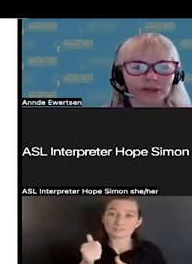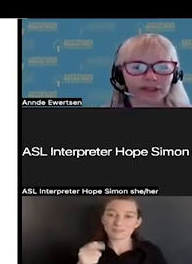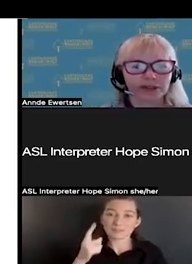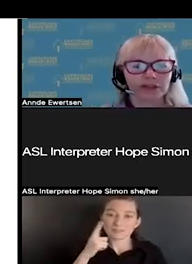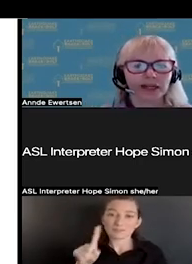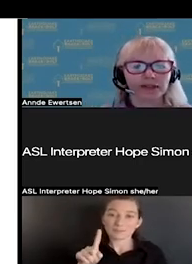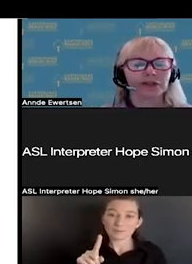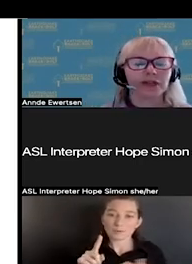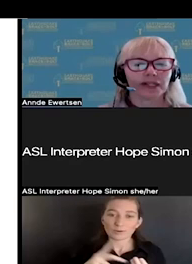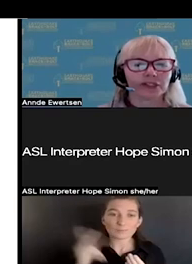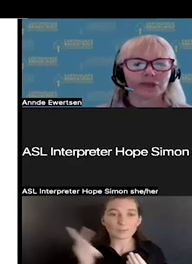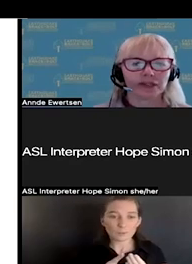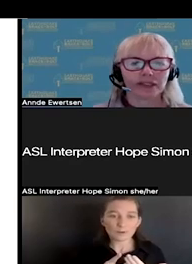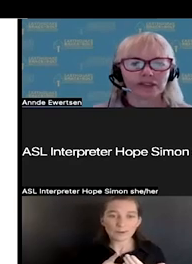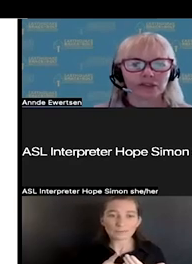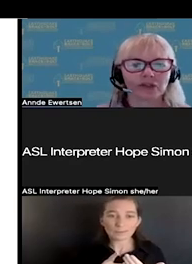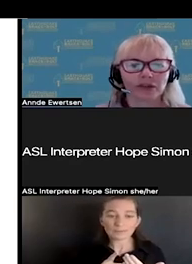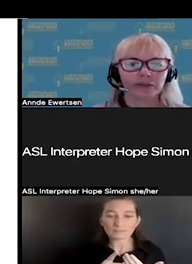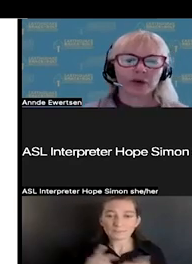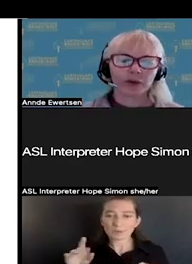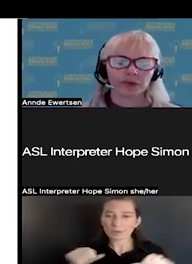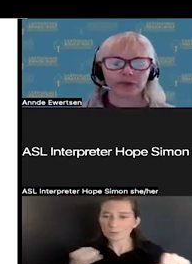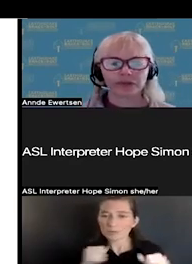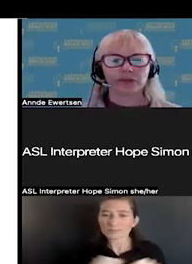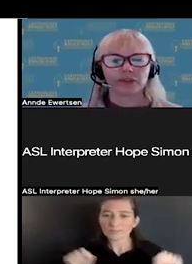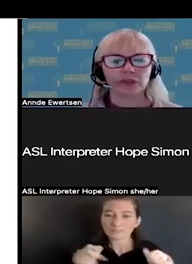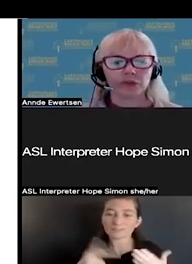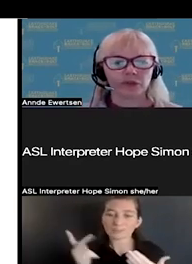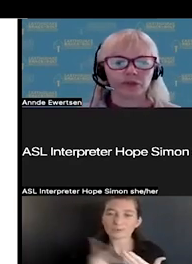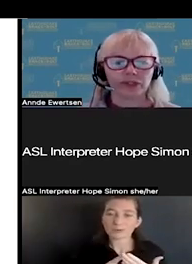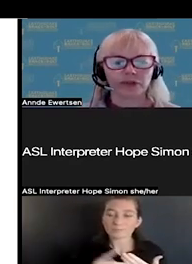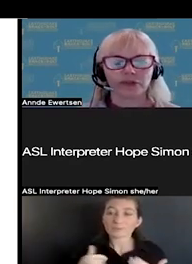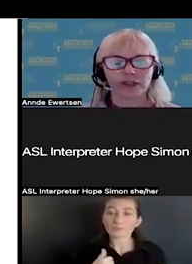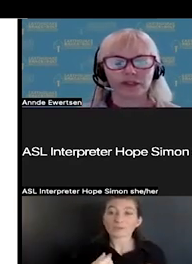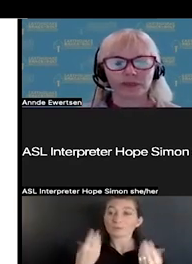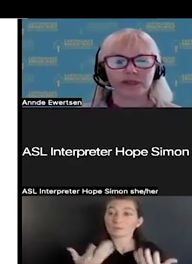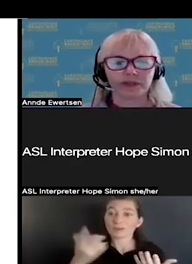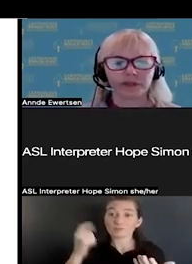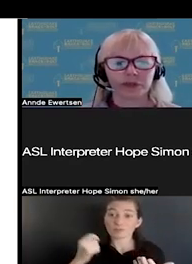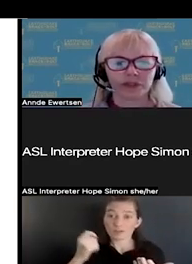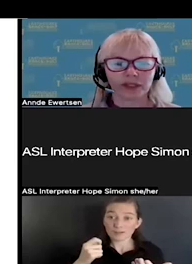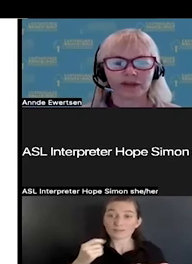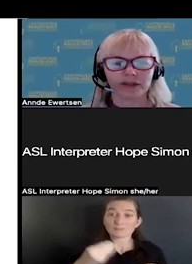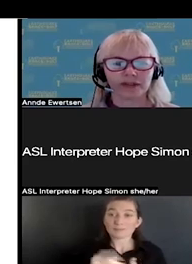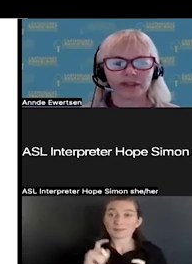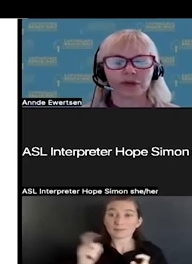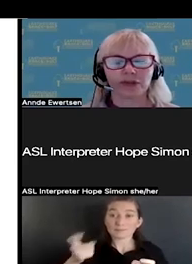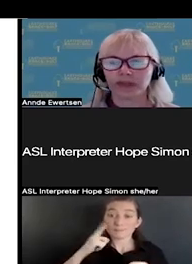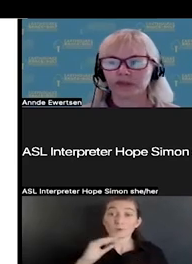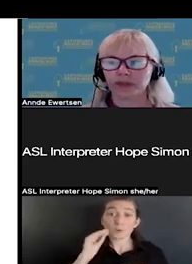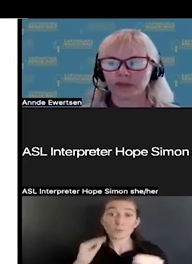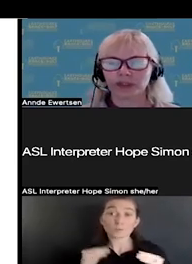residential grants to residential homeowners to retrofit a specific vulnerability. That's the